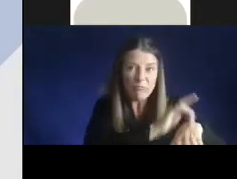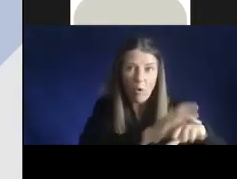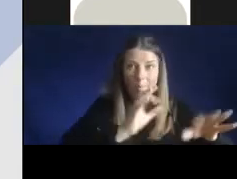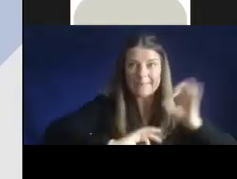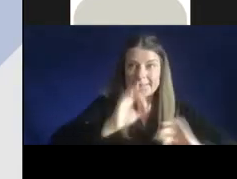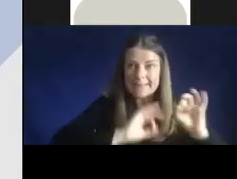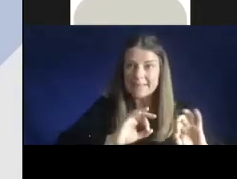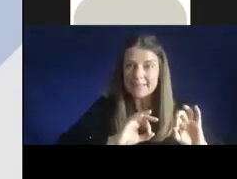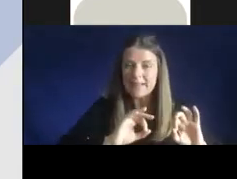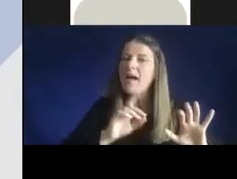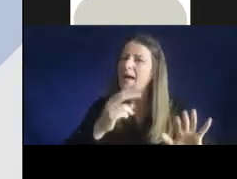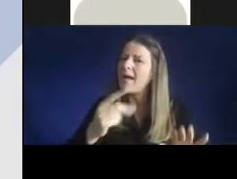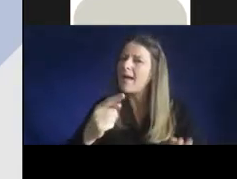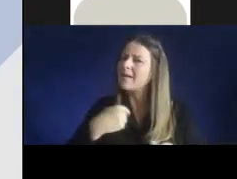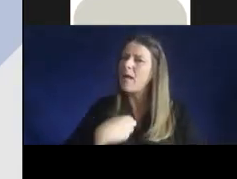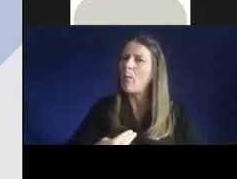disappointed.